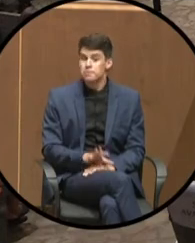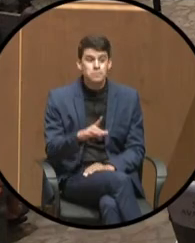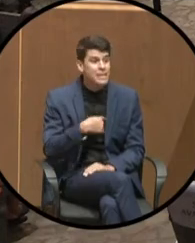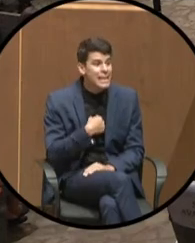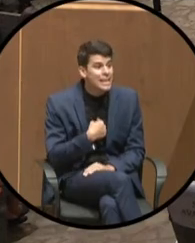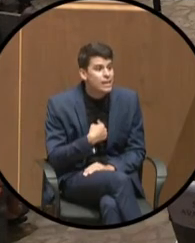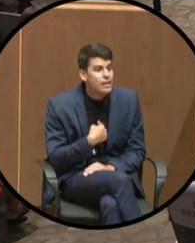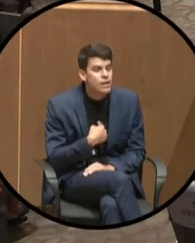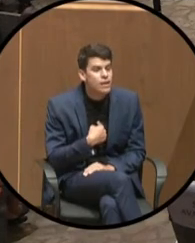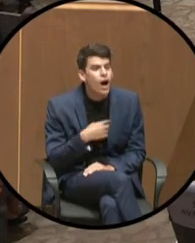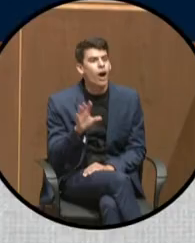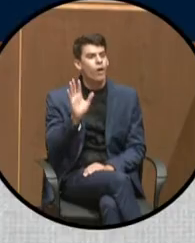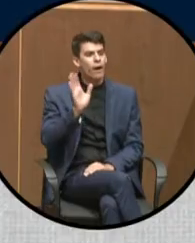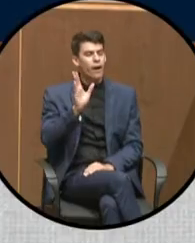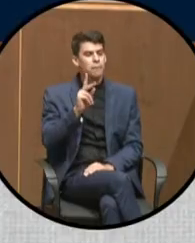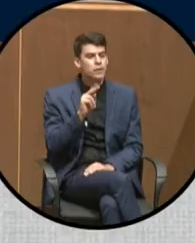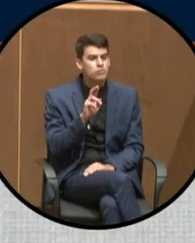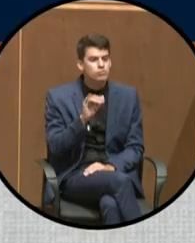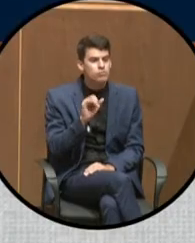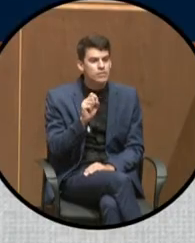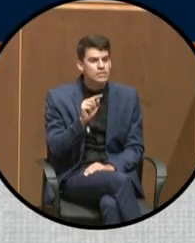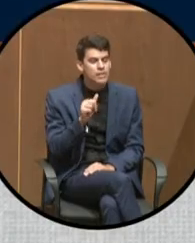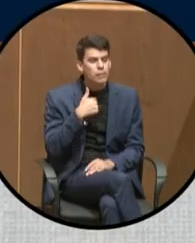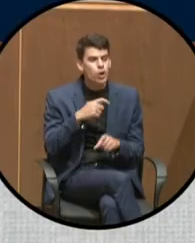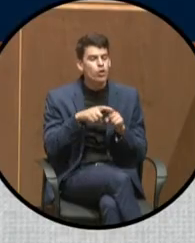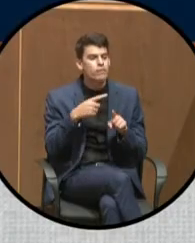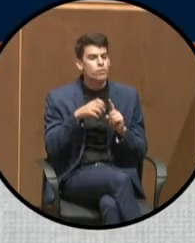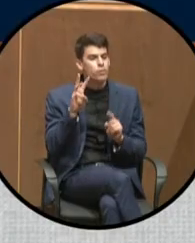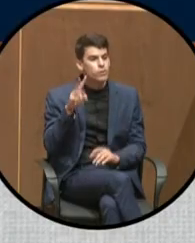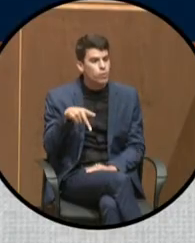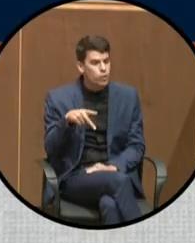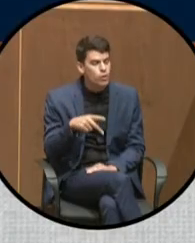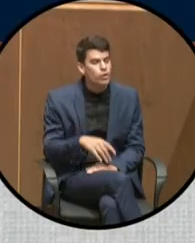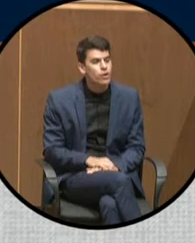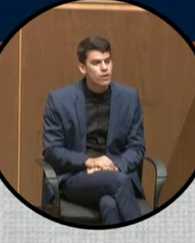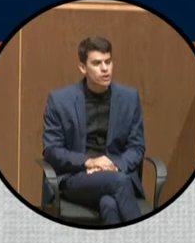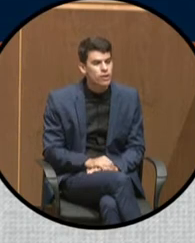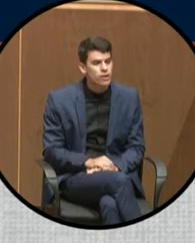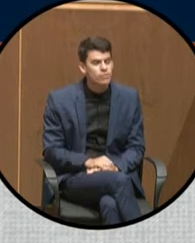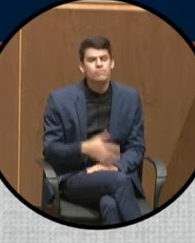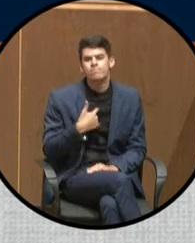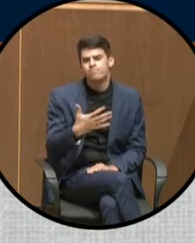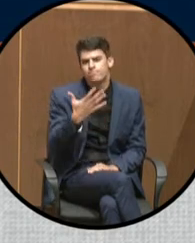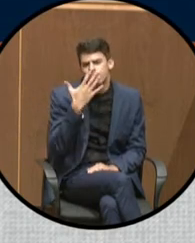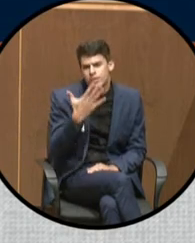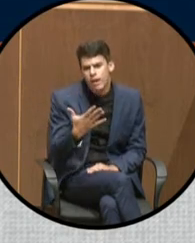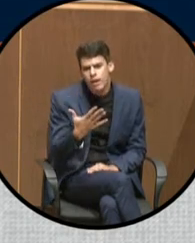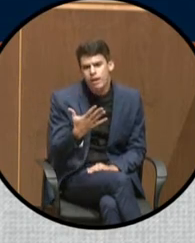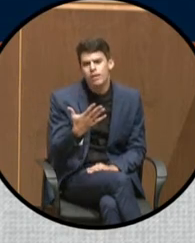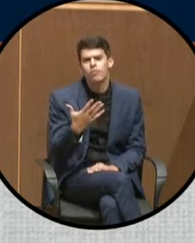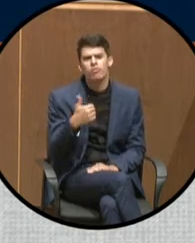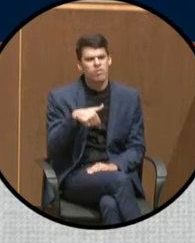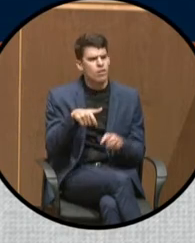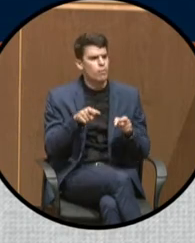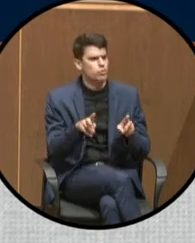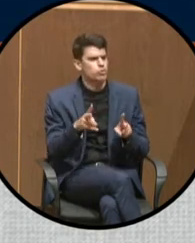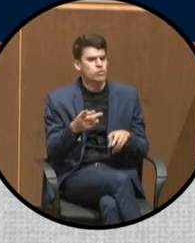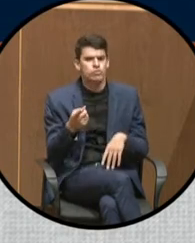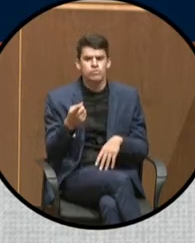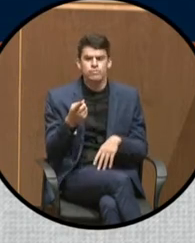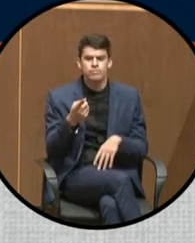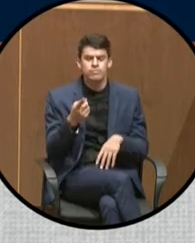yes. My name's Krista. I'm calling from Winter Park. I'd like to thank you for giving me the opportunity to